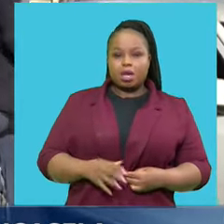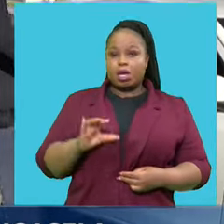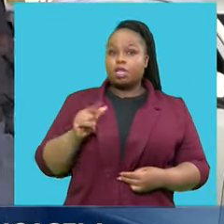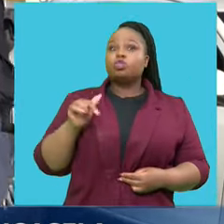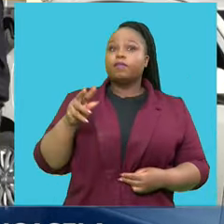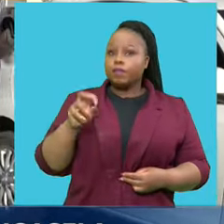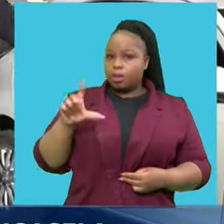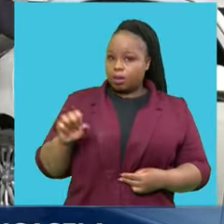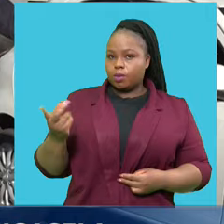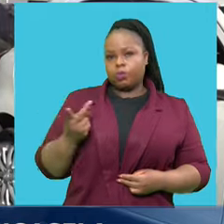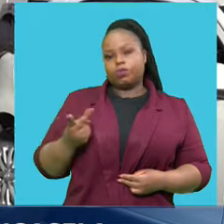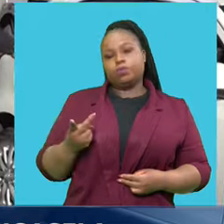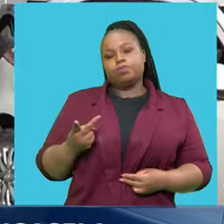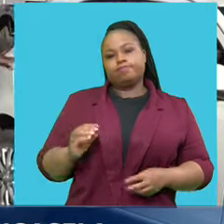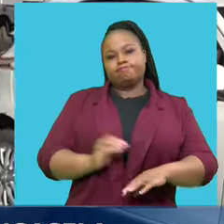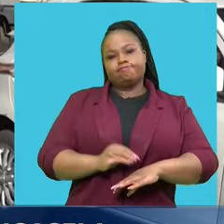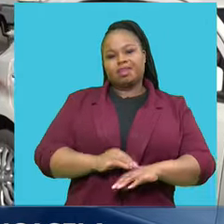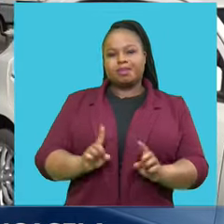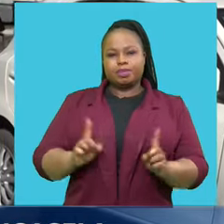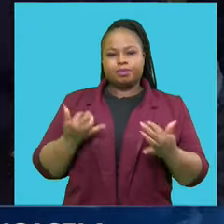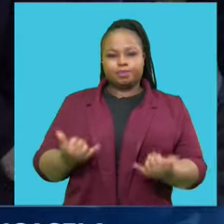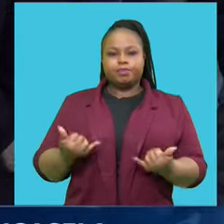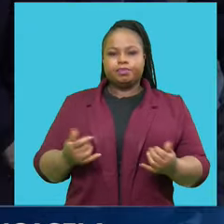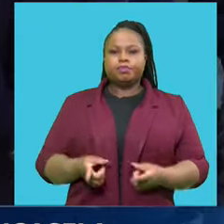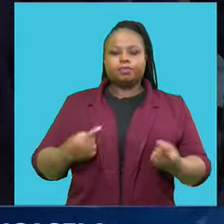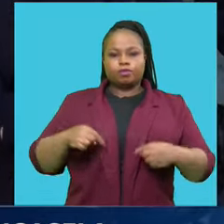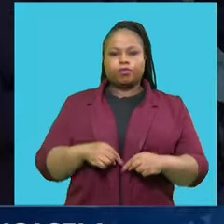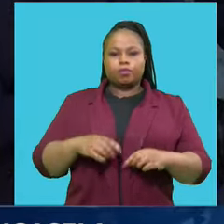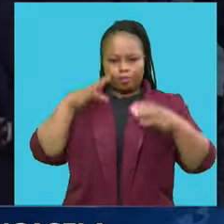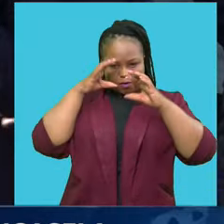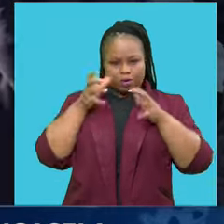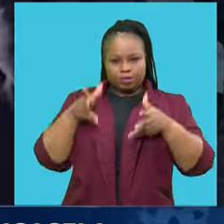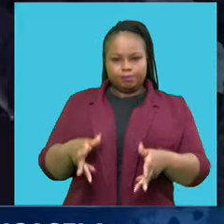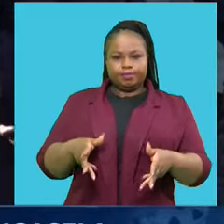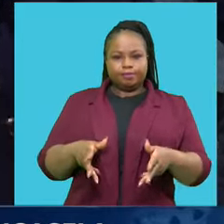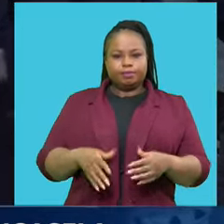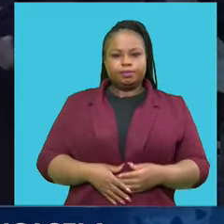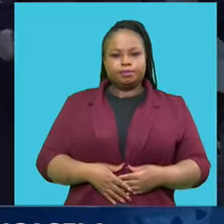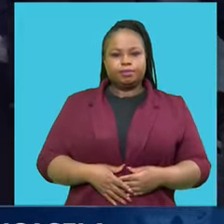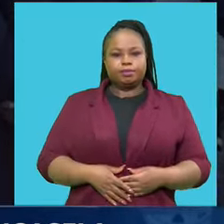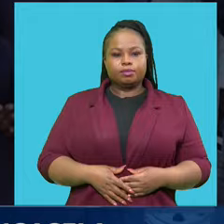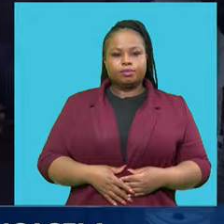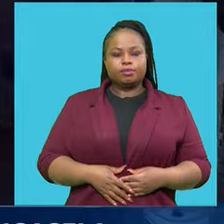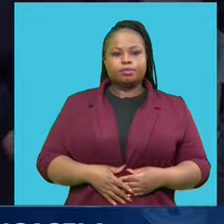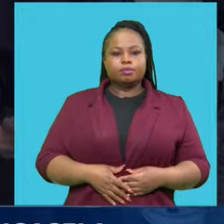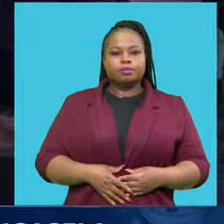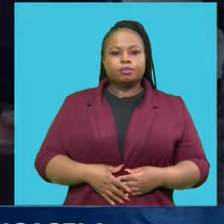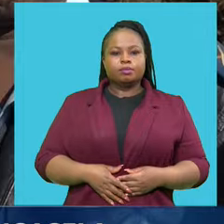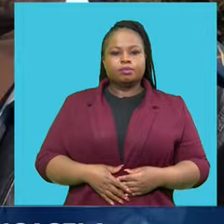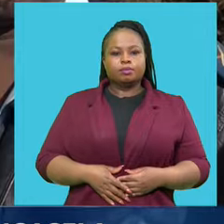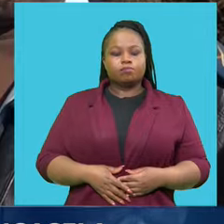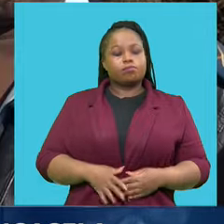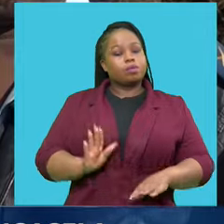Carltonville as well. But for today, we will, of course, focusing